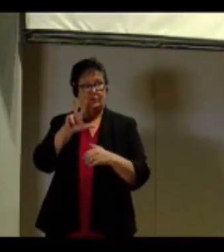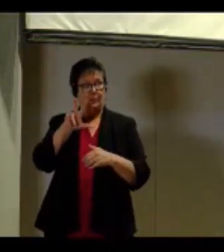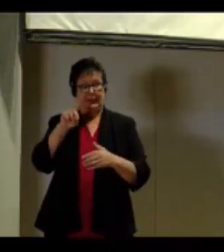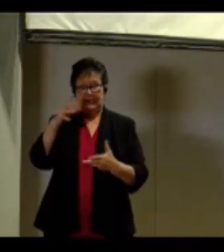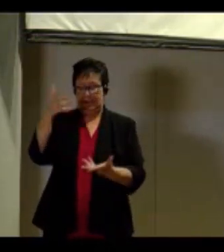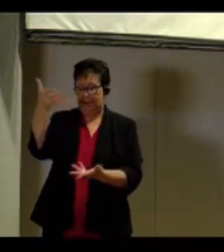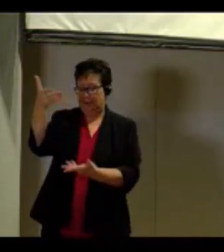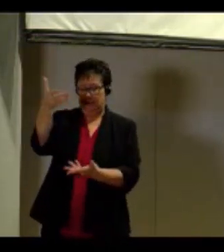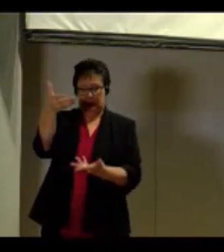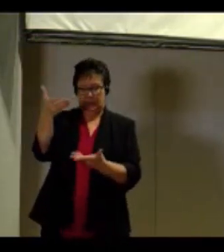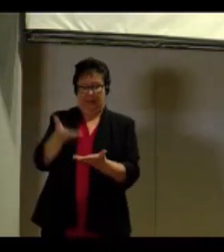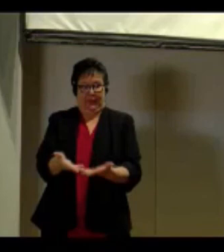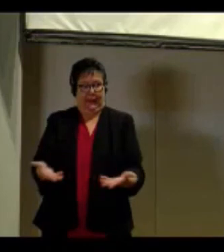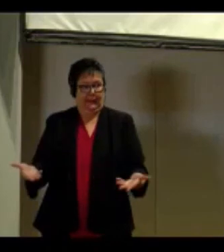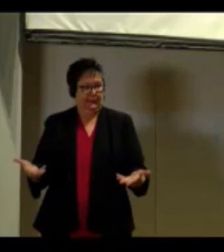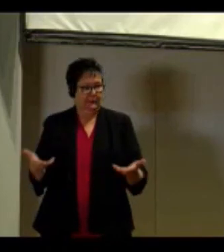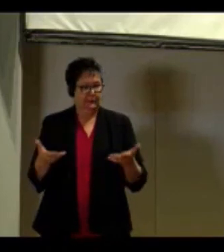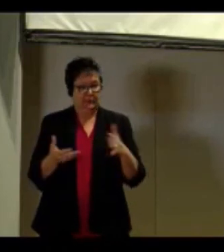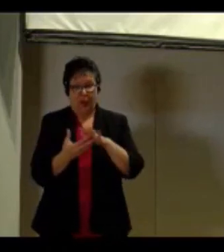finished copy.